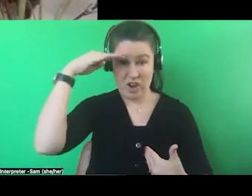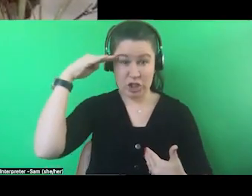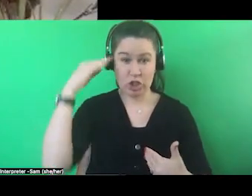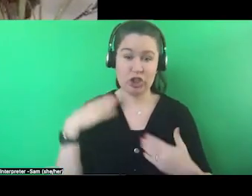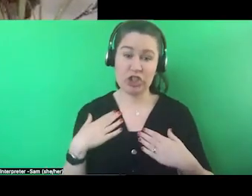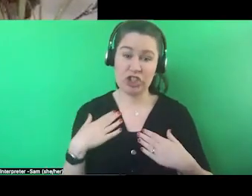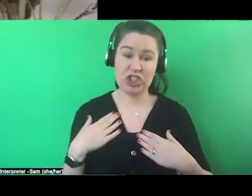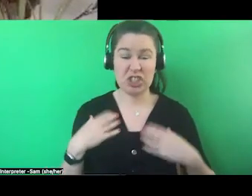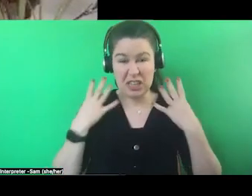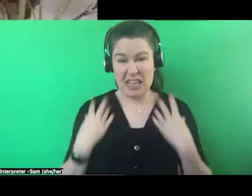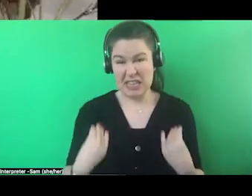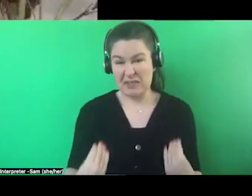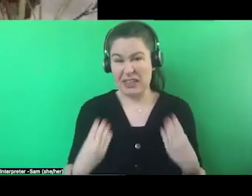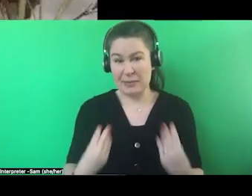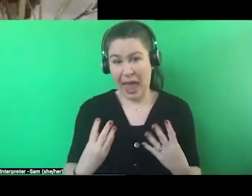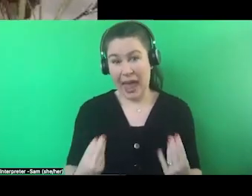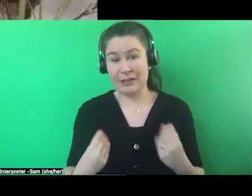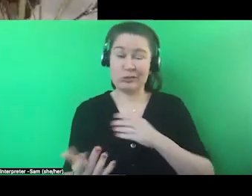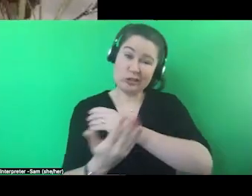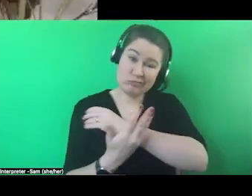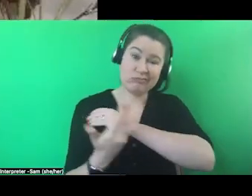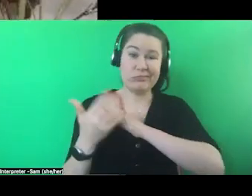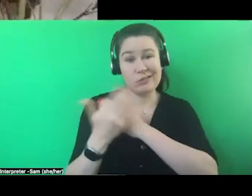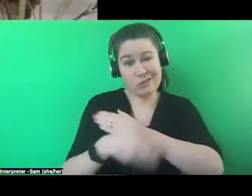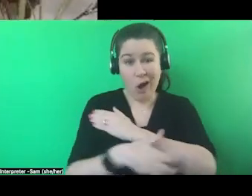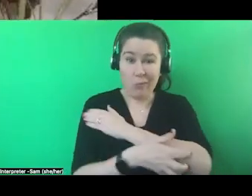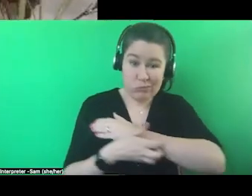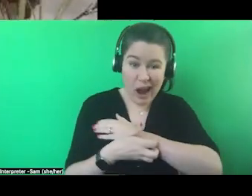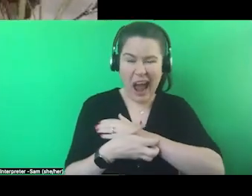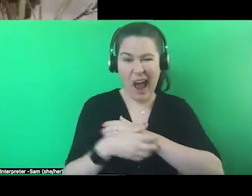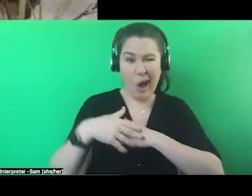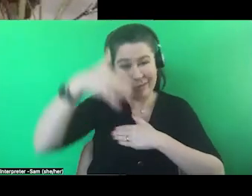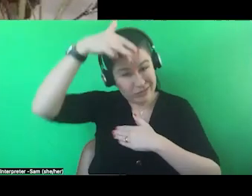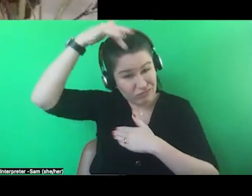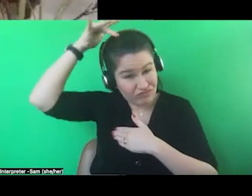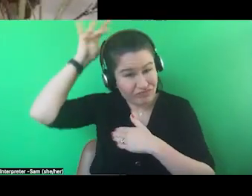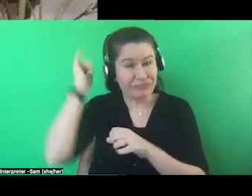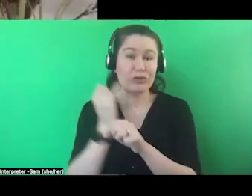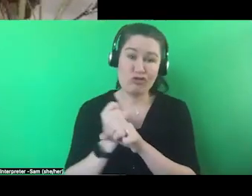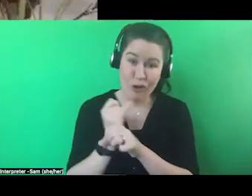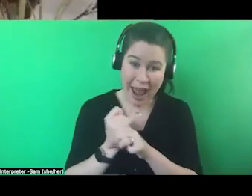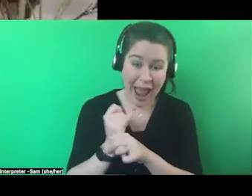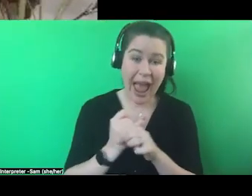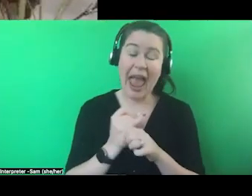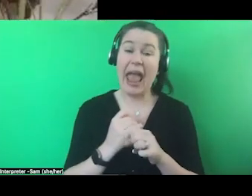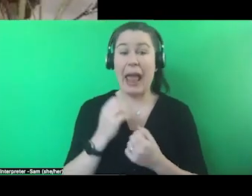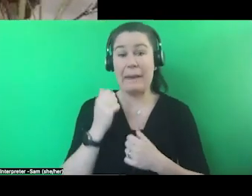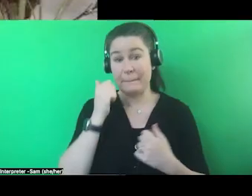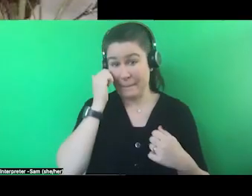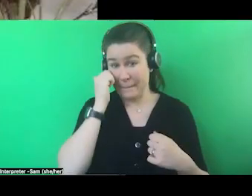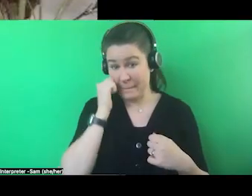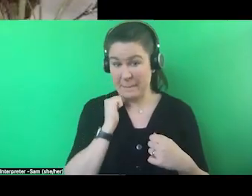bottom and the ends, and greying overall on the top. I'm wearing a black